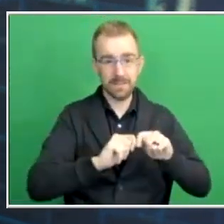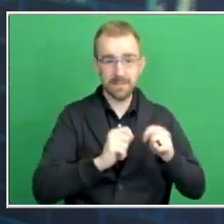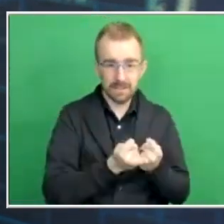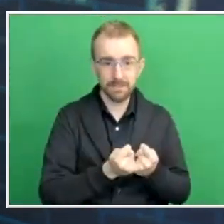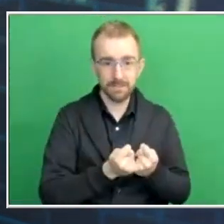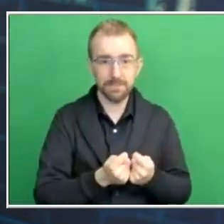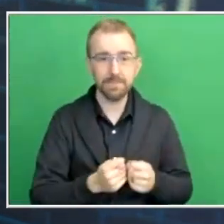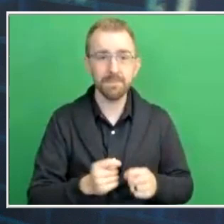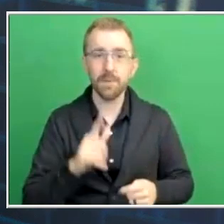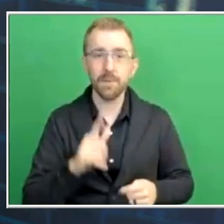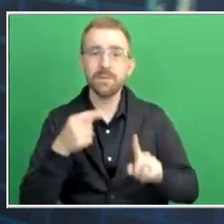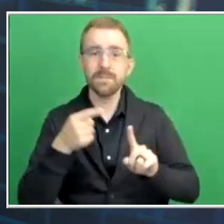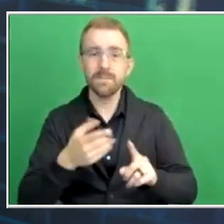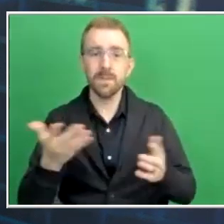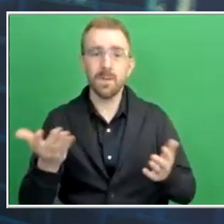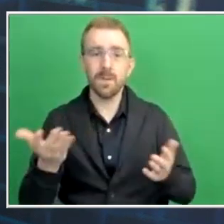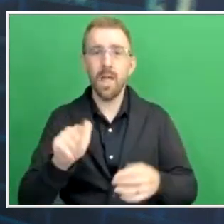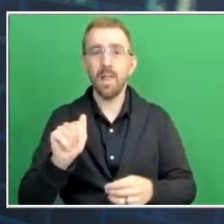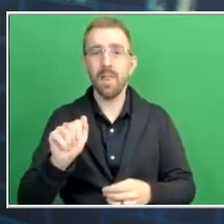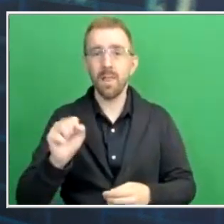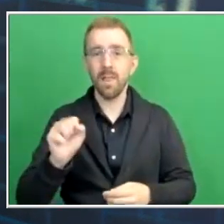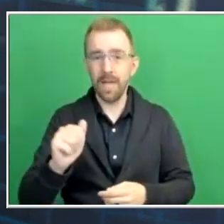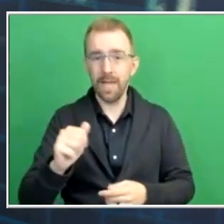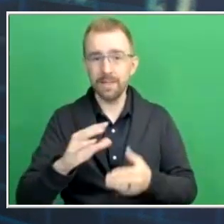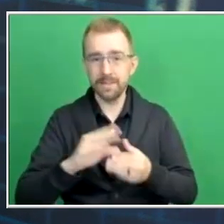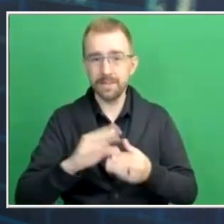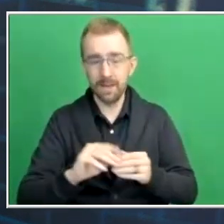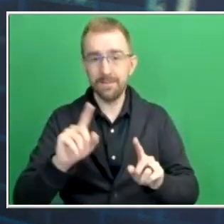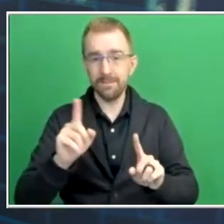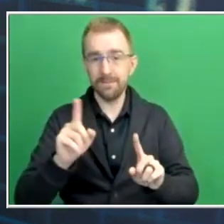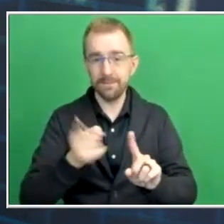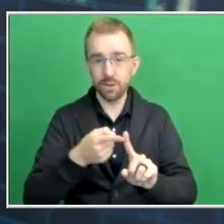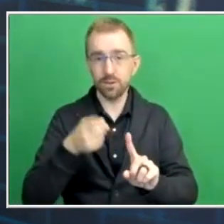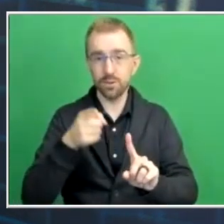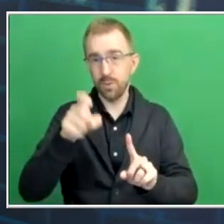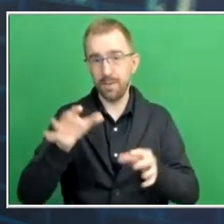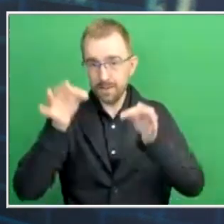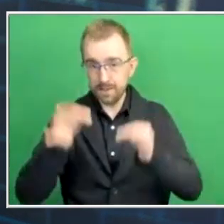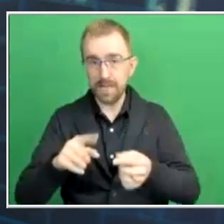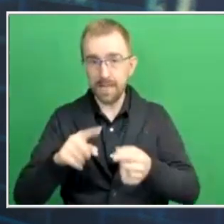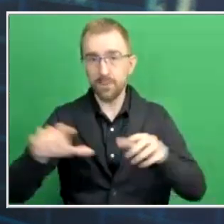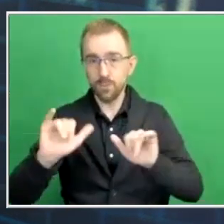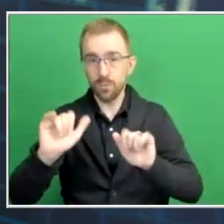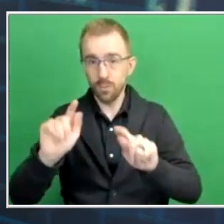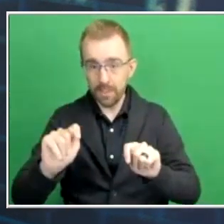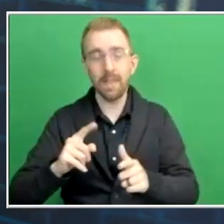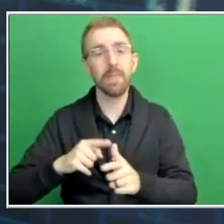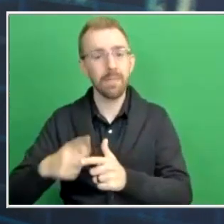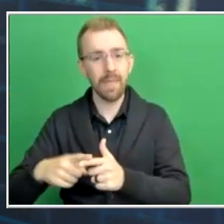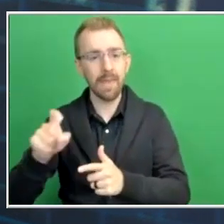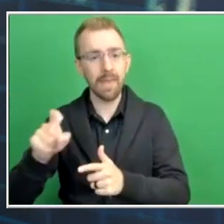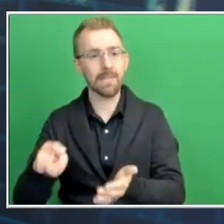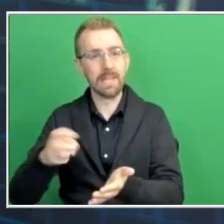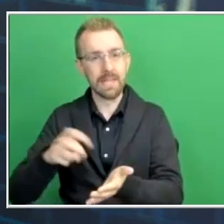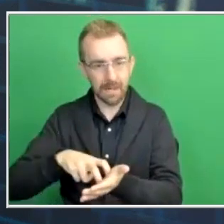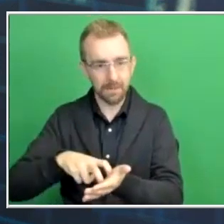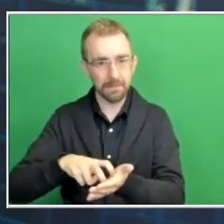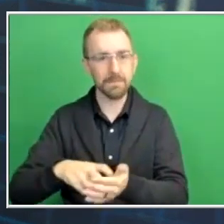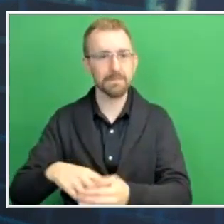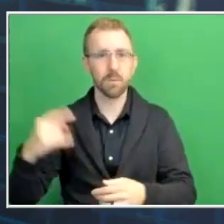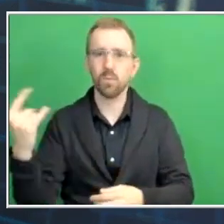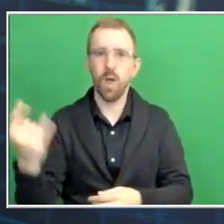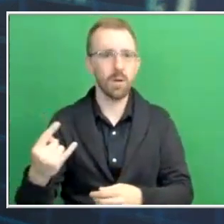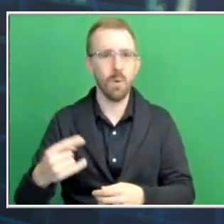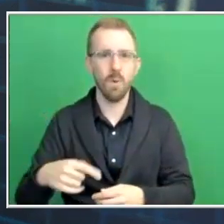what Lachey said. First, you have to make the decision to do it. Then, you got to get up, you got to rock and roll, you got to